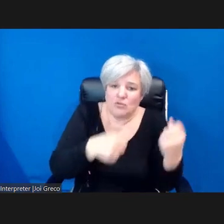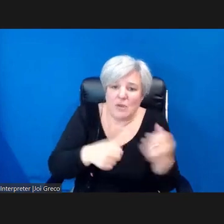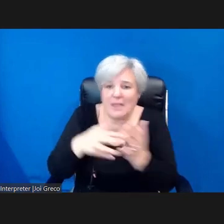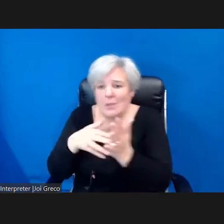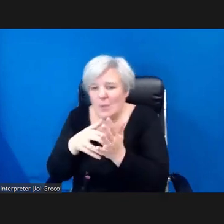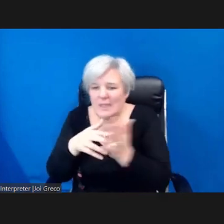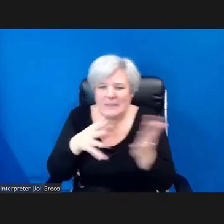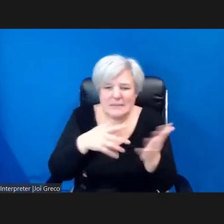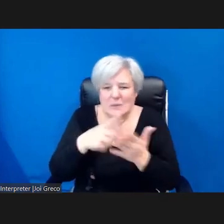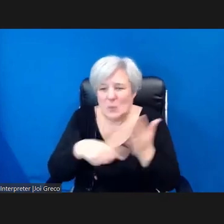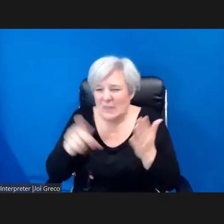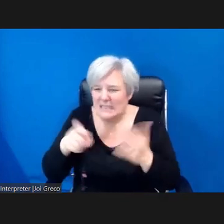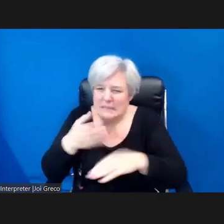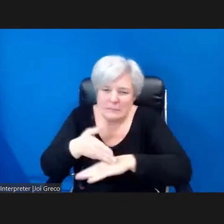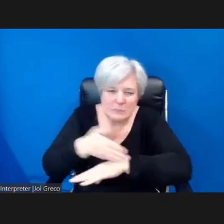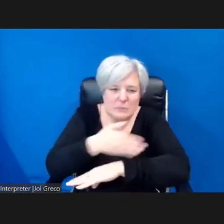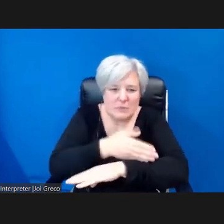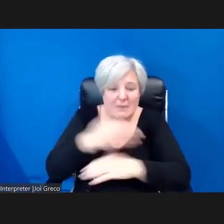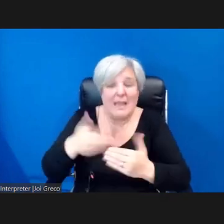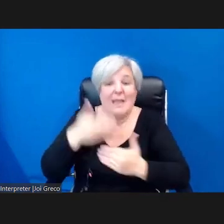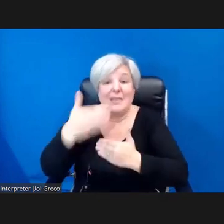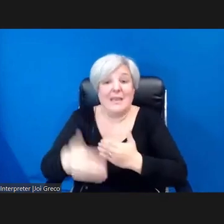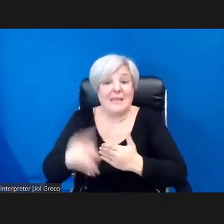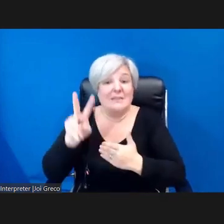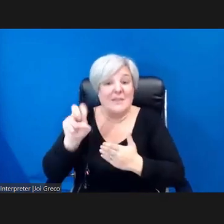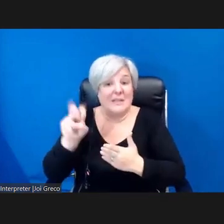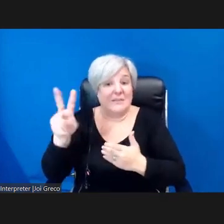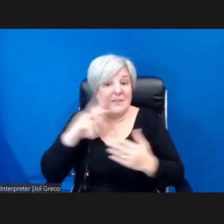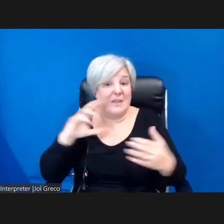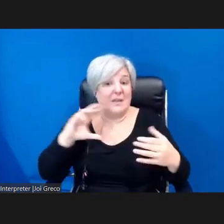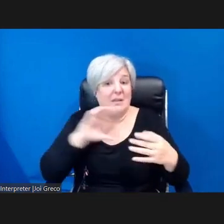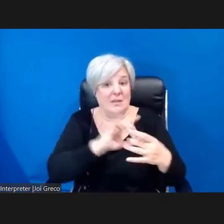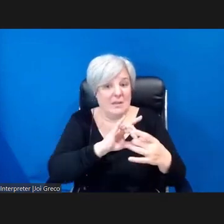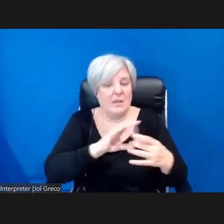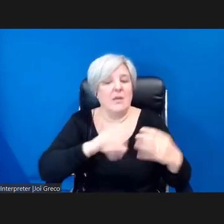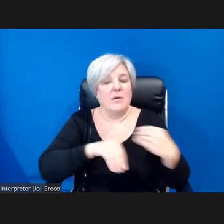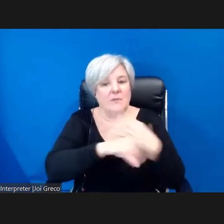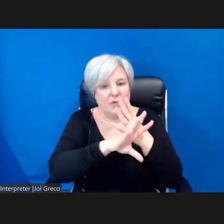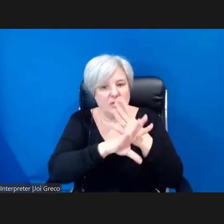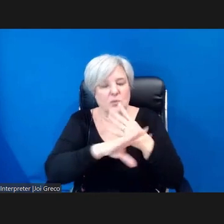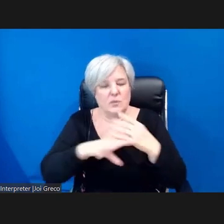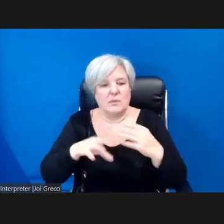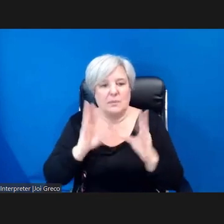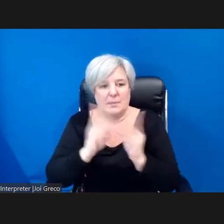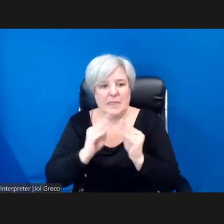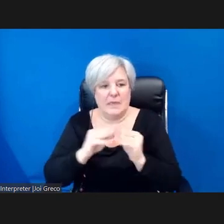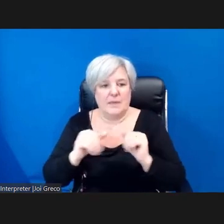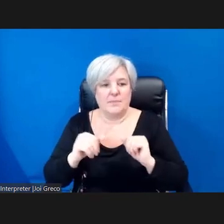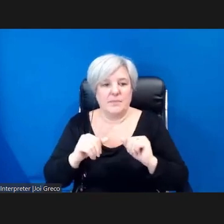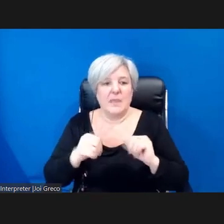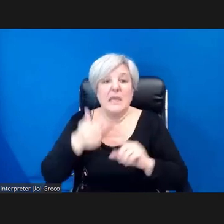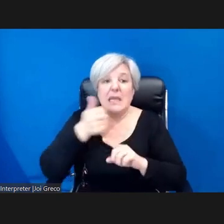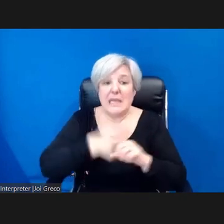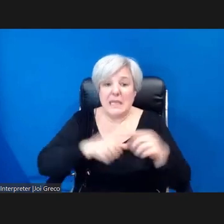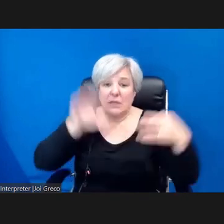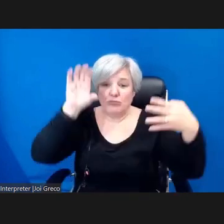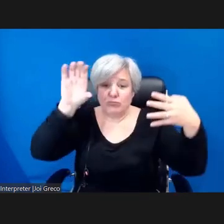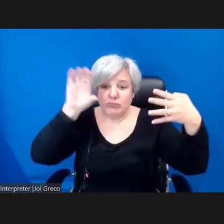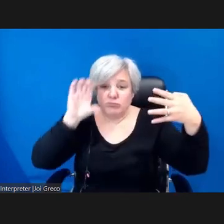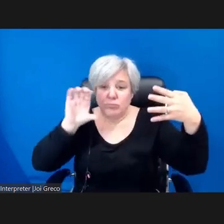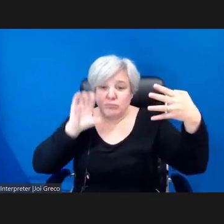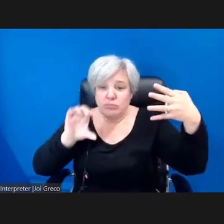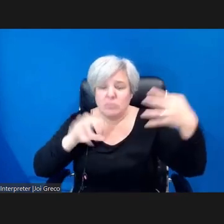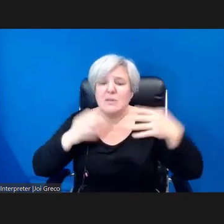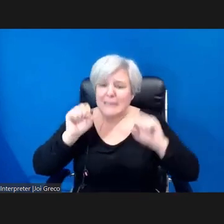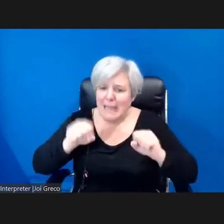weaknesses and next steps during the virtual site visit collaboration meeting. Each item has a link for more